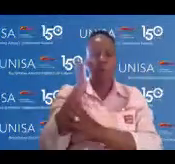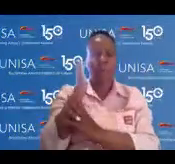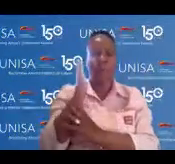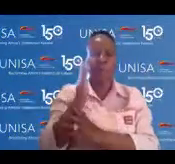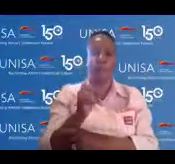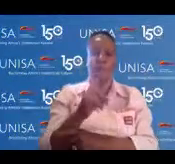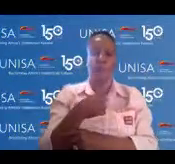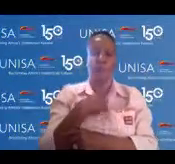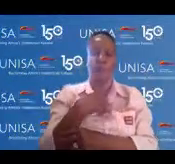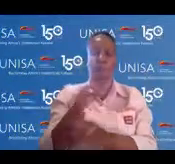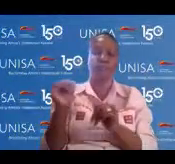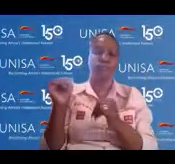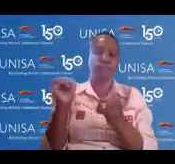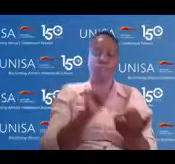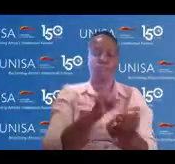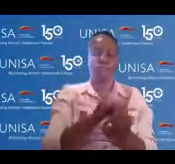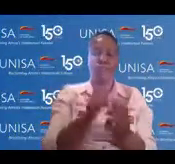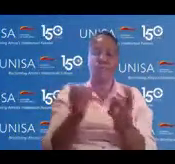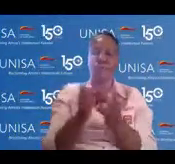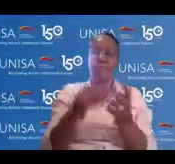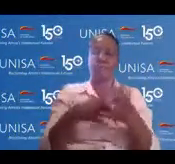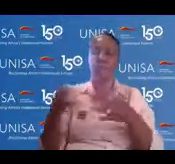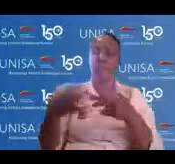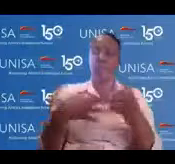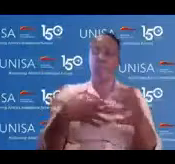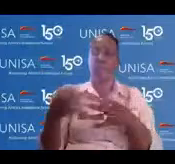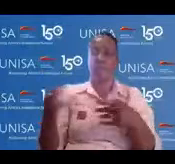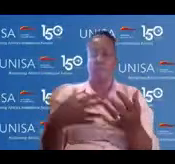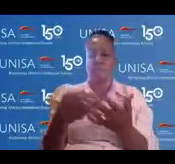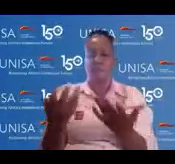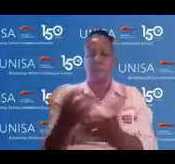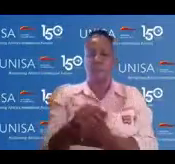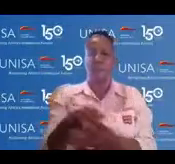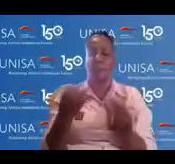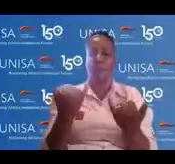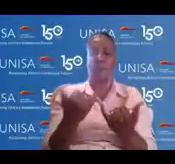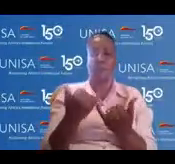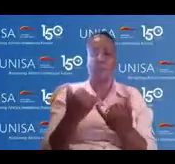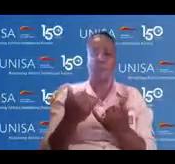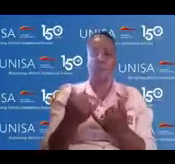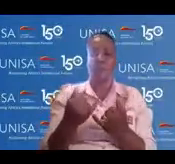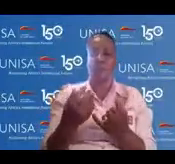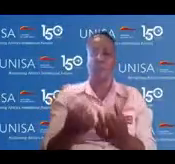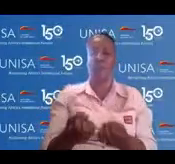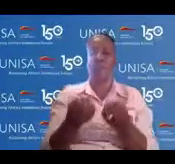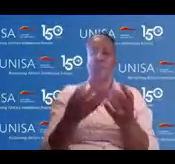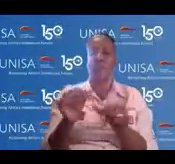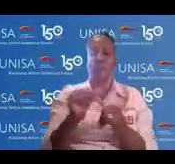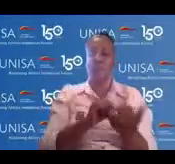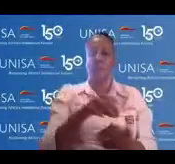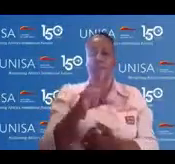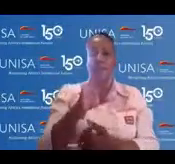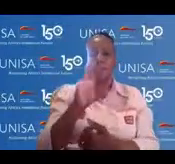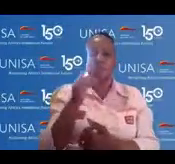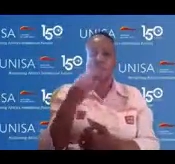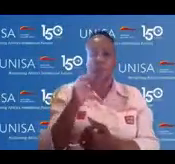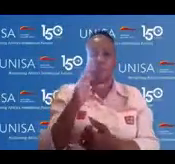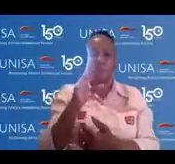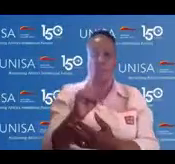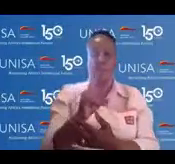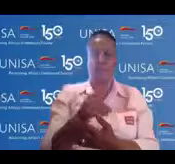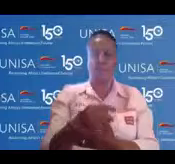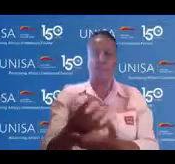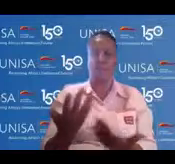from all odds. Thank you so much, Pintius. Let me hand over to Richard. And while Richard, I'm getting ready, just for our students as